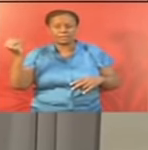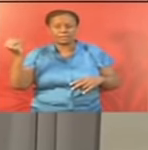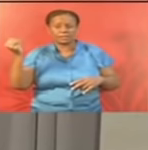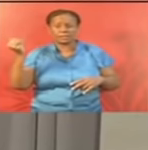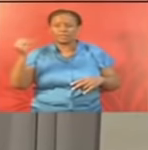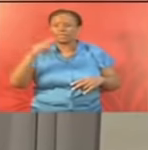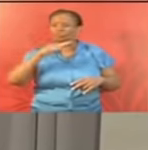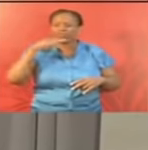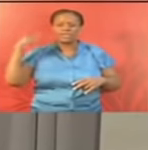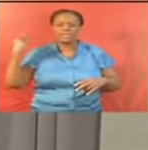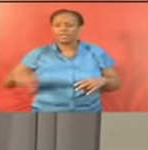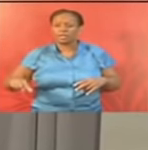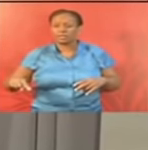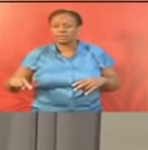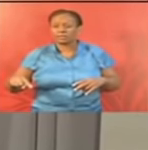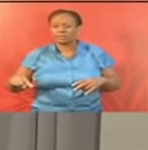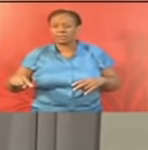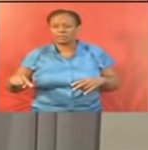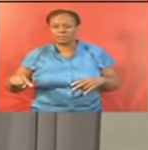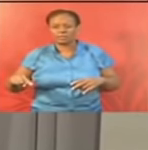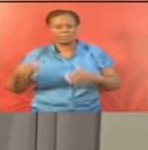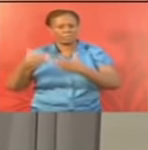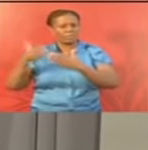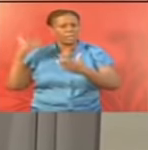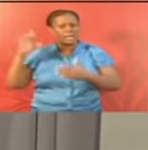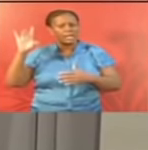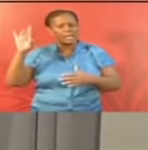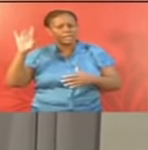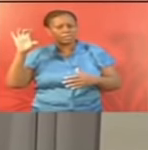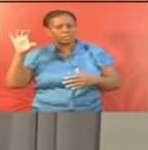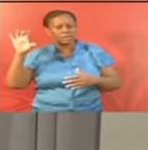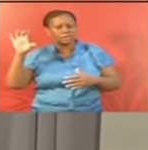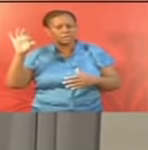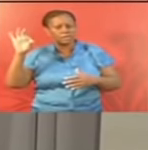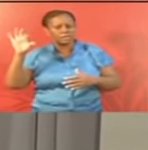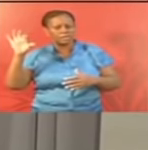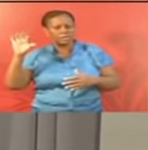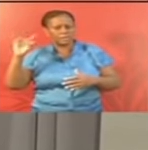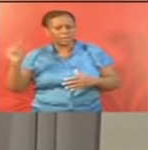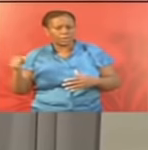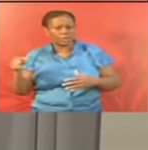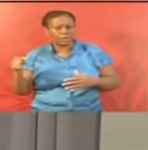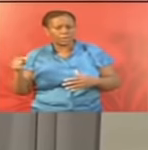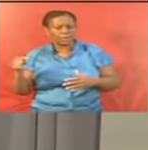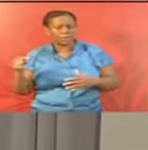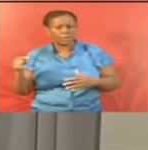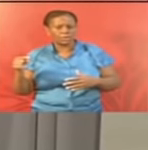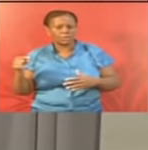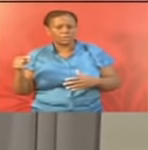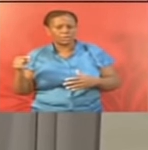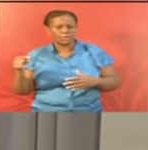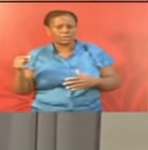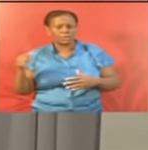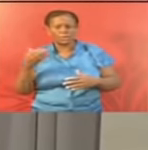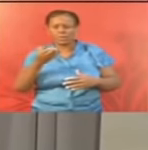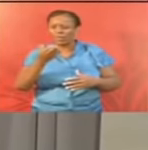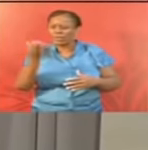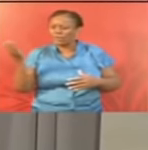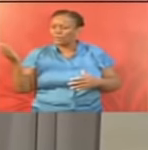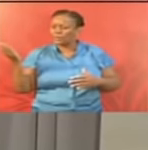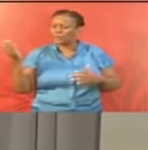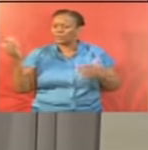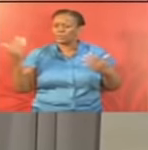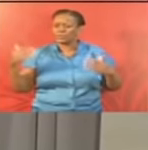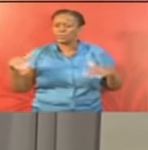around 800,000, 900,000, they have now joined, unfortunately, that list of countries with